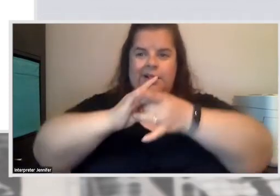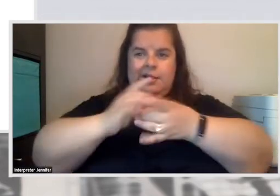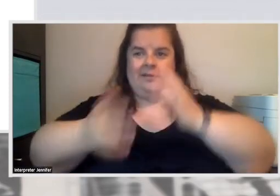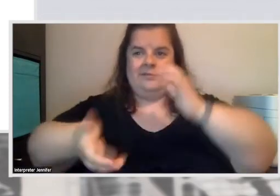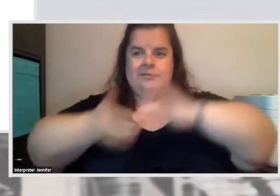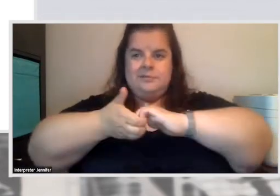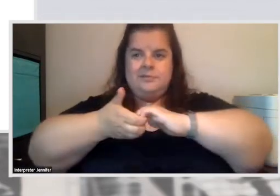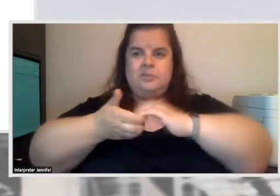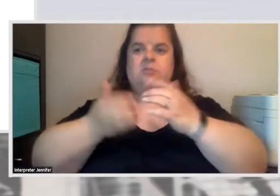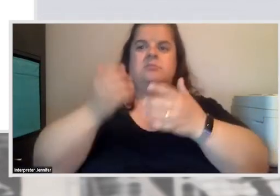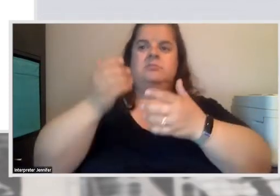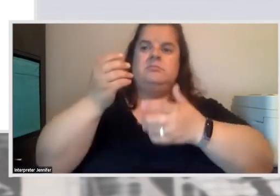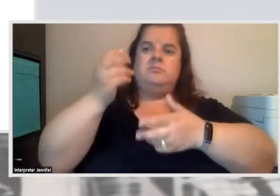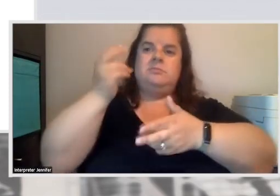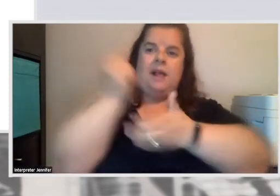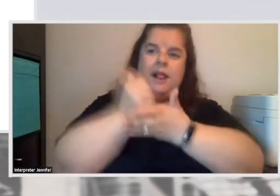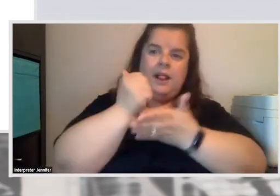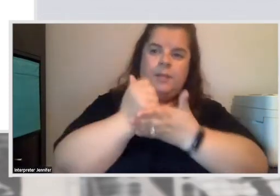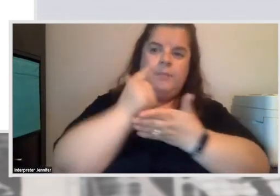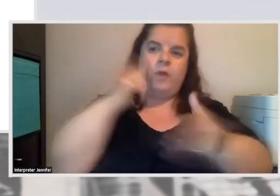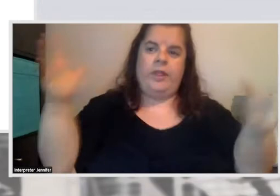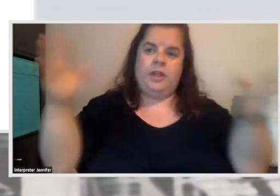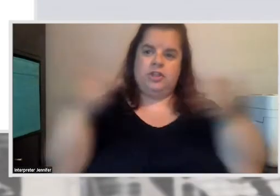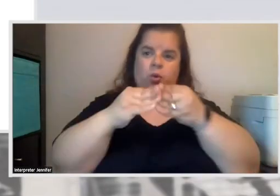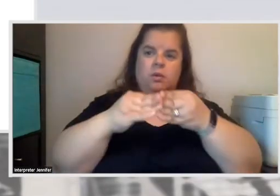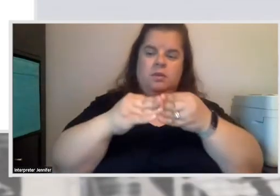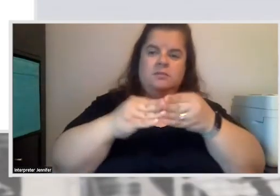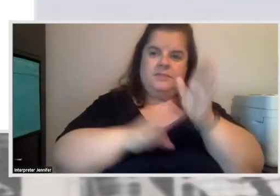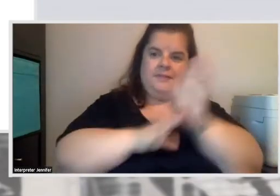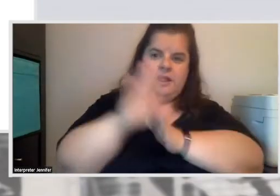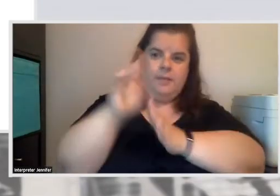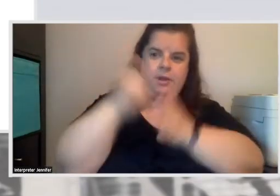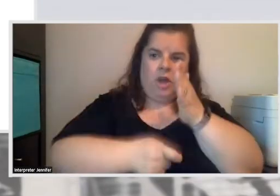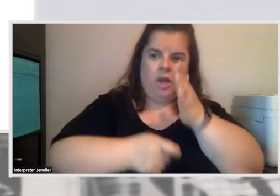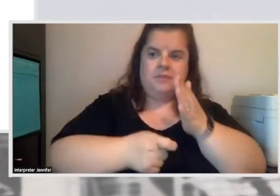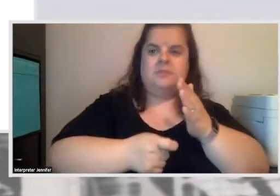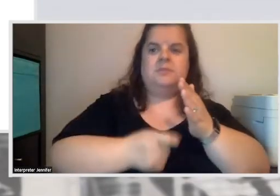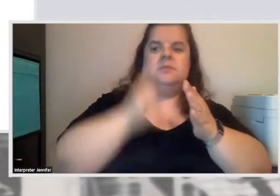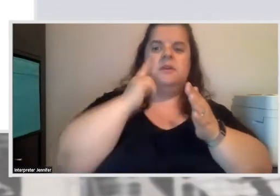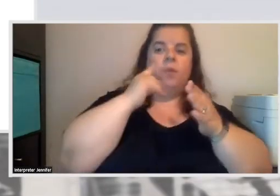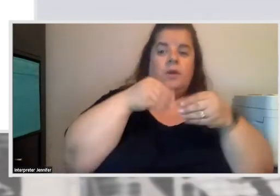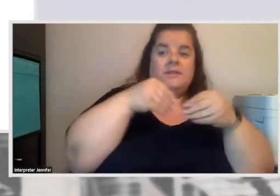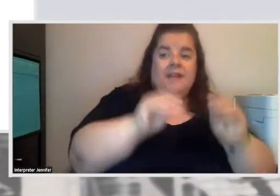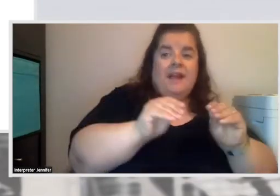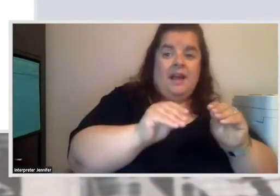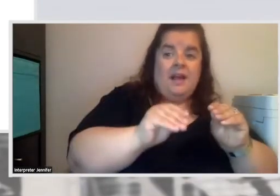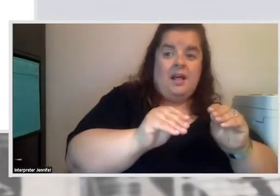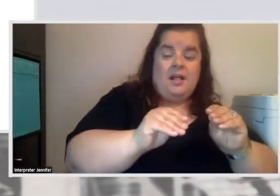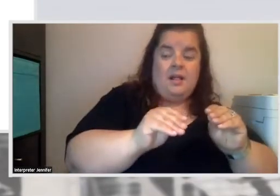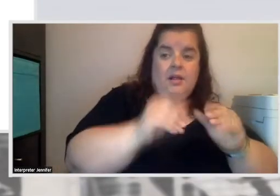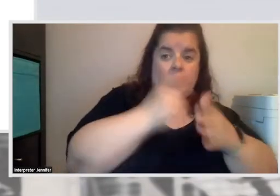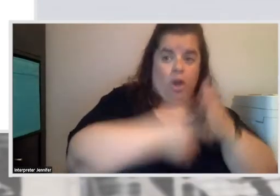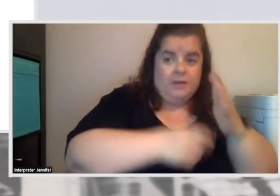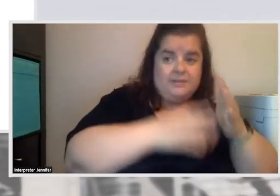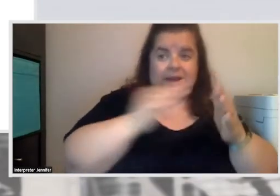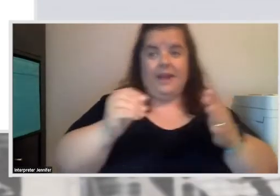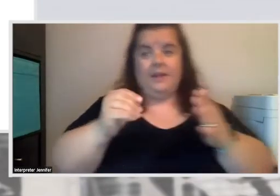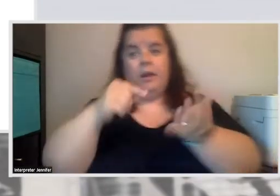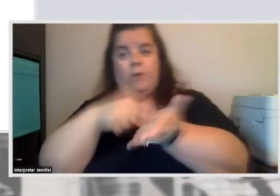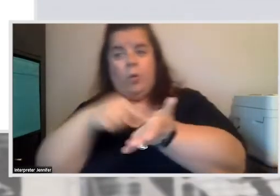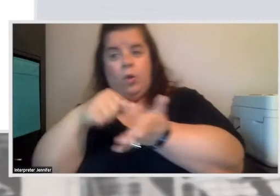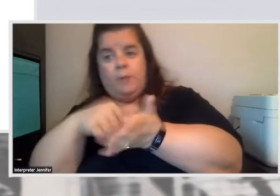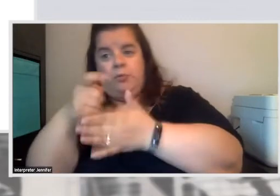costs to bring this affordable for sale unit to market, and then what the appropriate affordable sales price is for